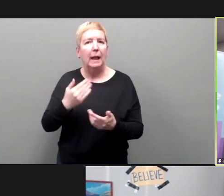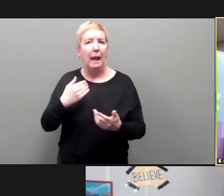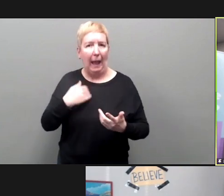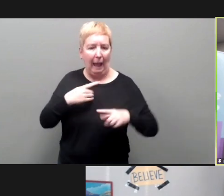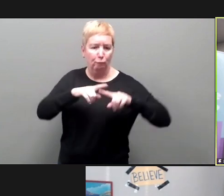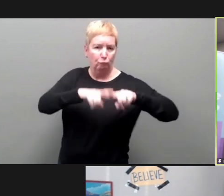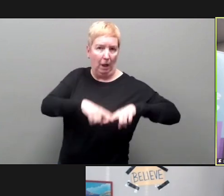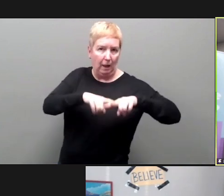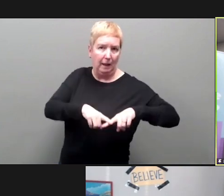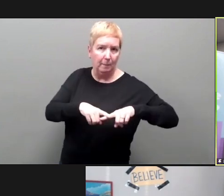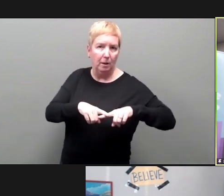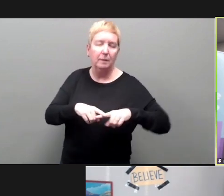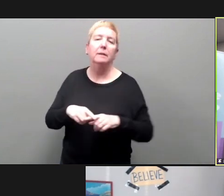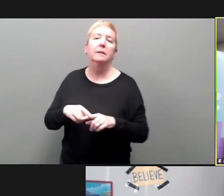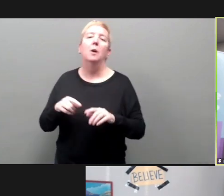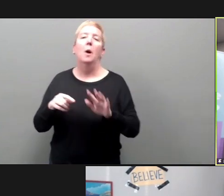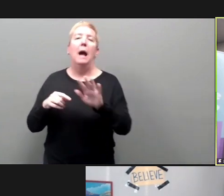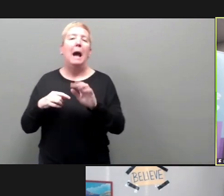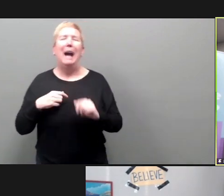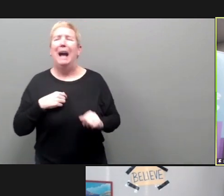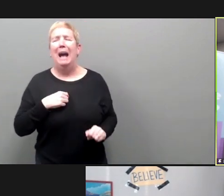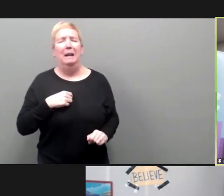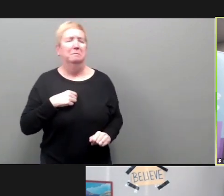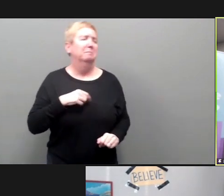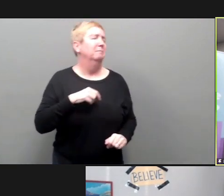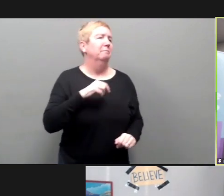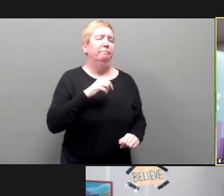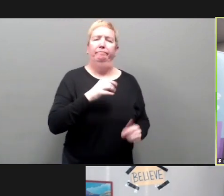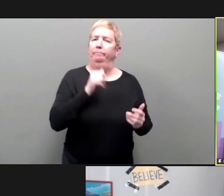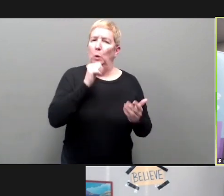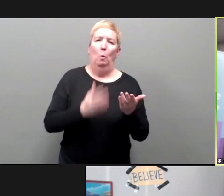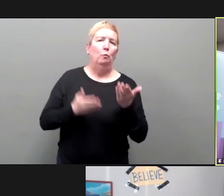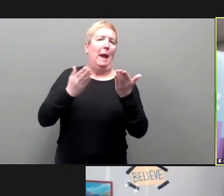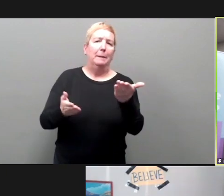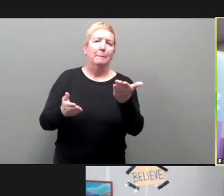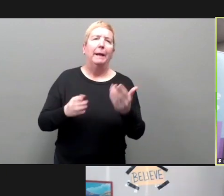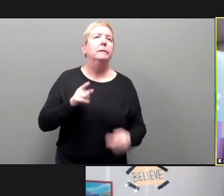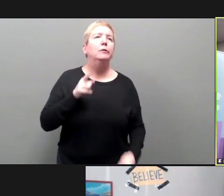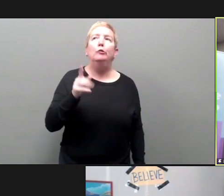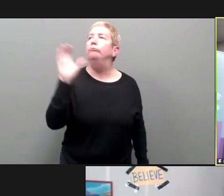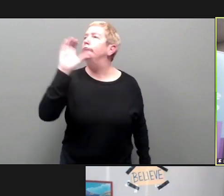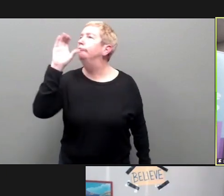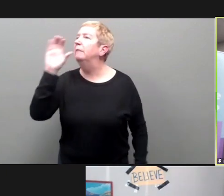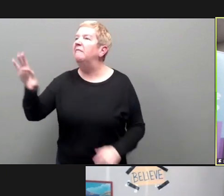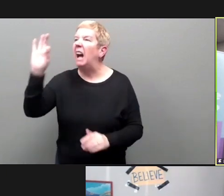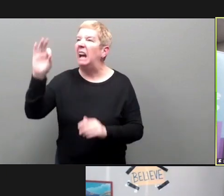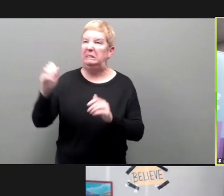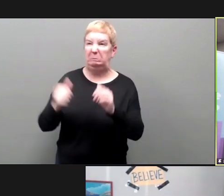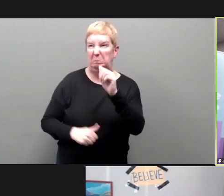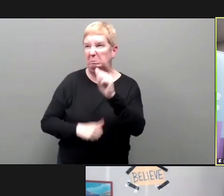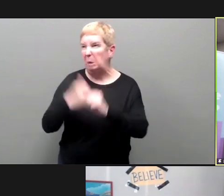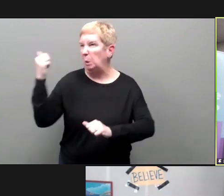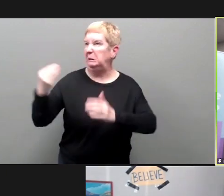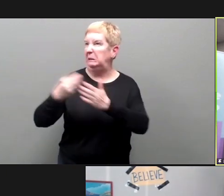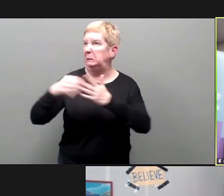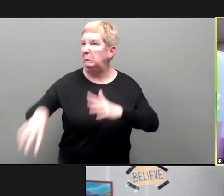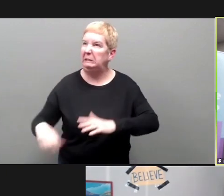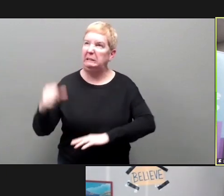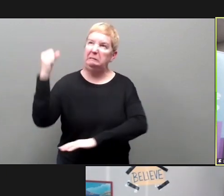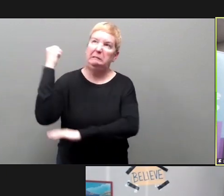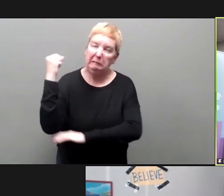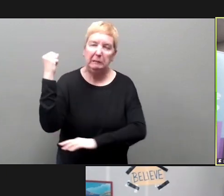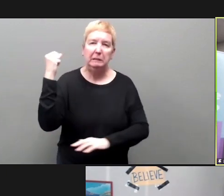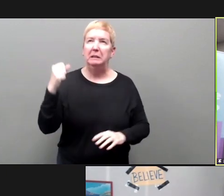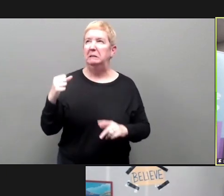would not recommend that people go out and buy the most expensive test because you think if it costs